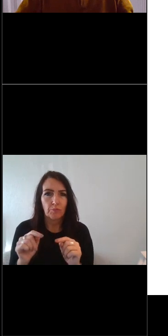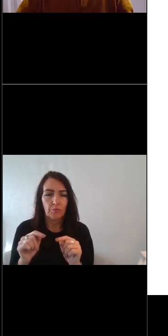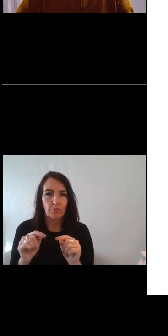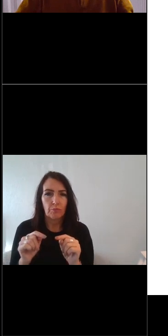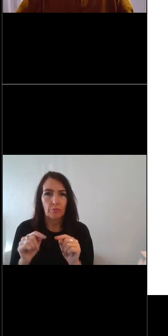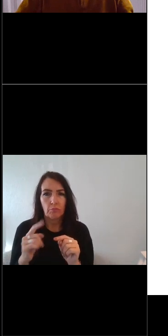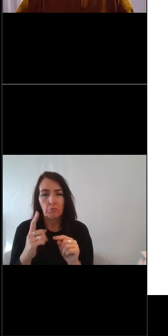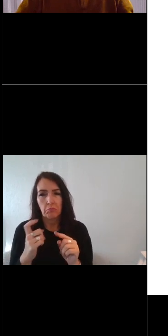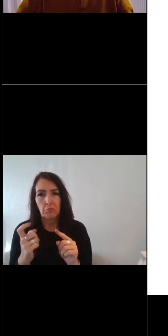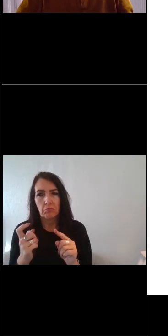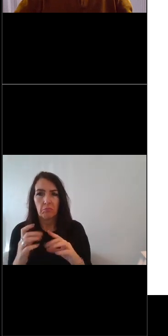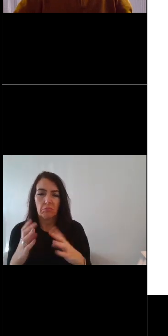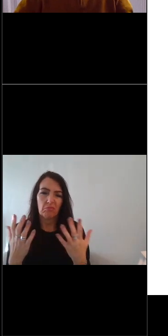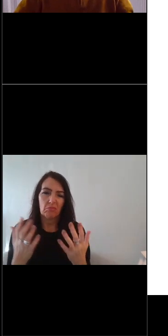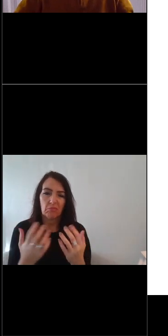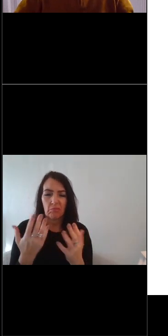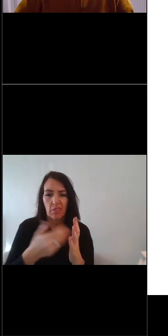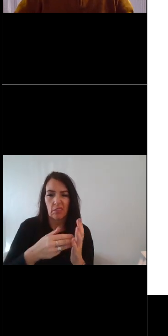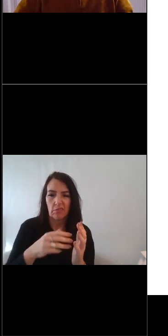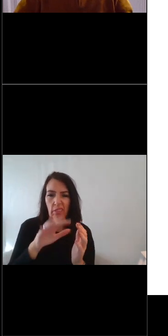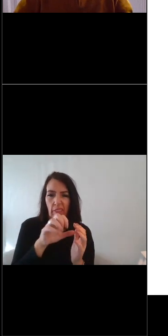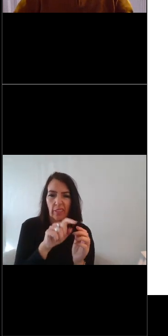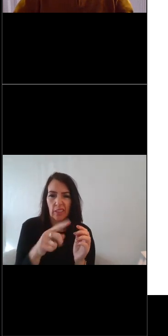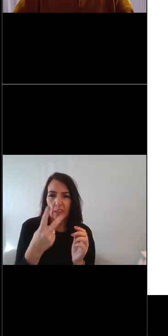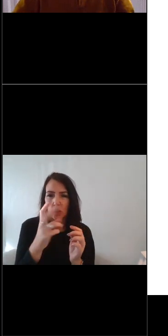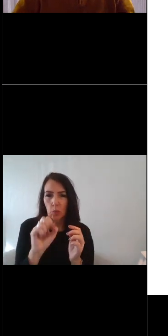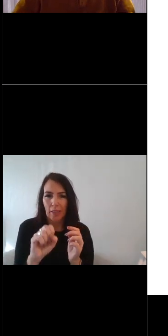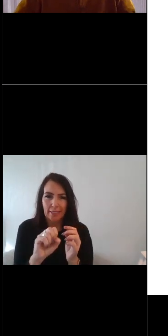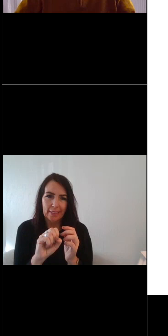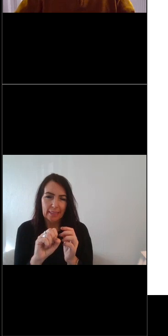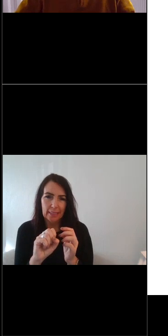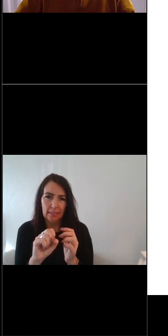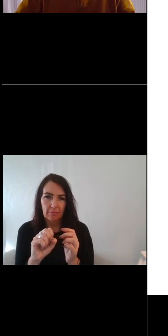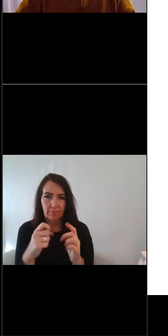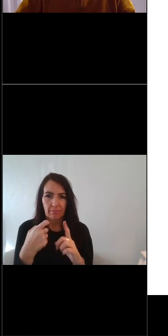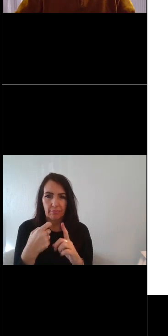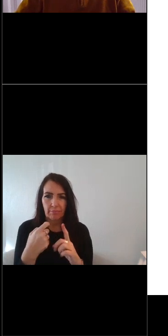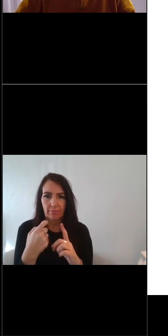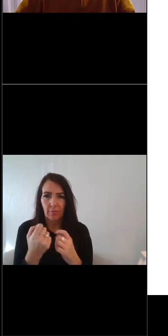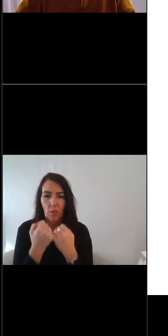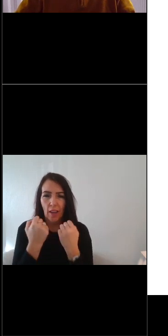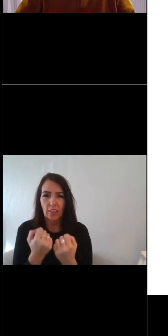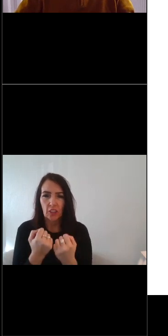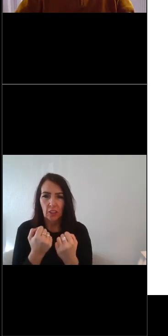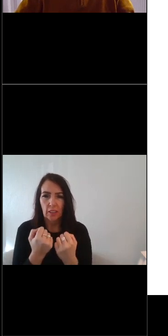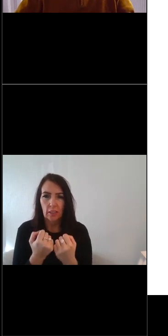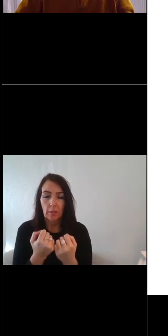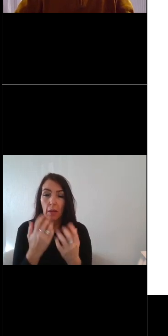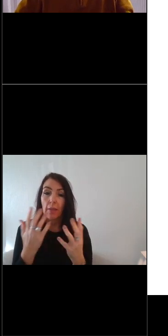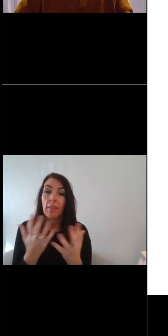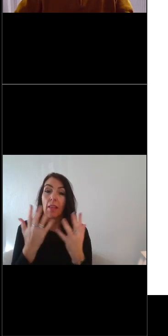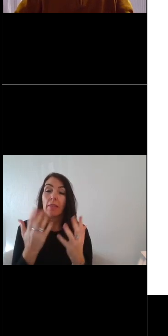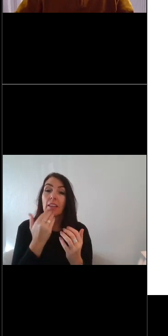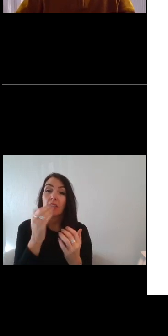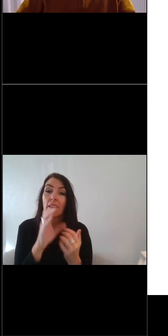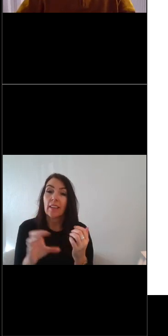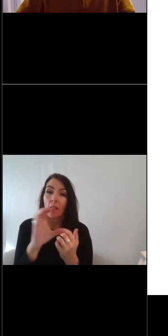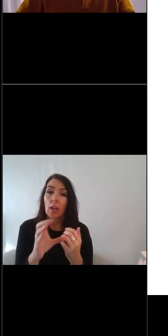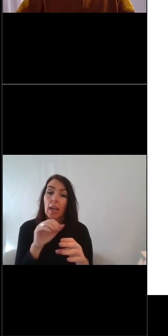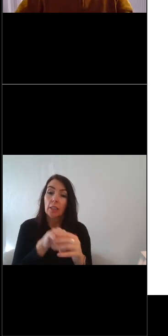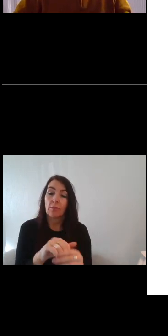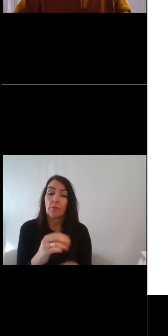extra 15-20 kVA of energy. But also that light green energy is all fair game to put into a battery if